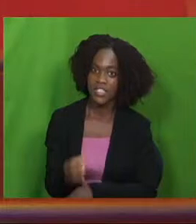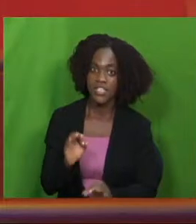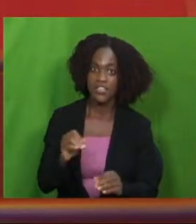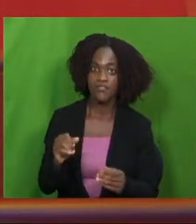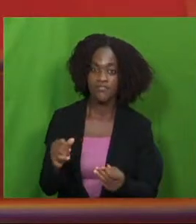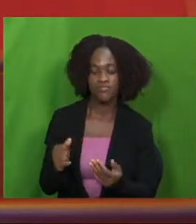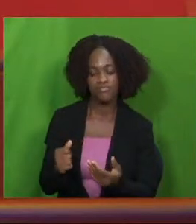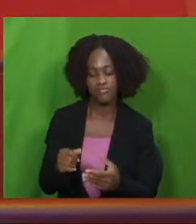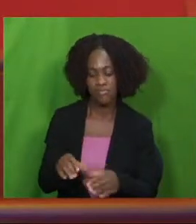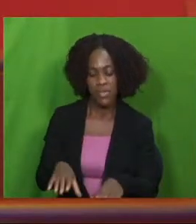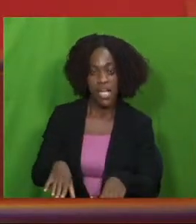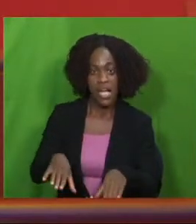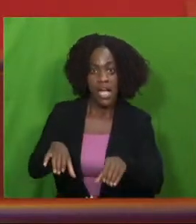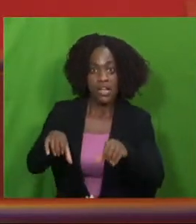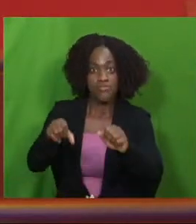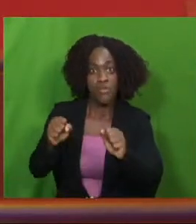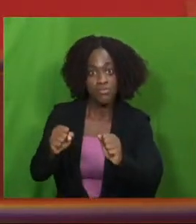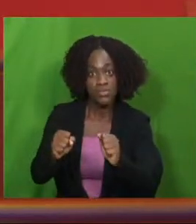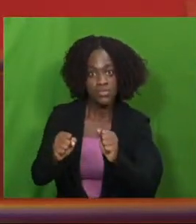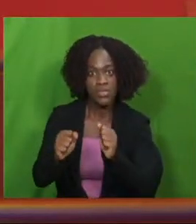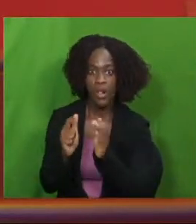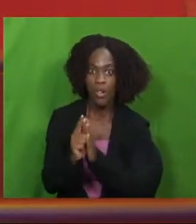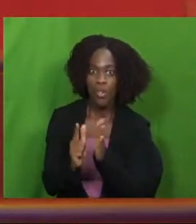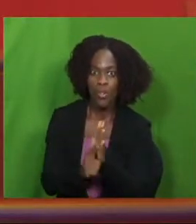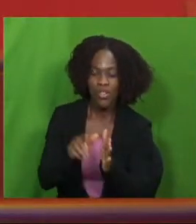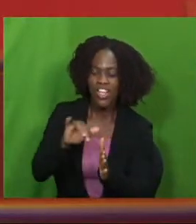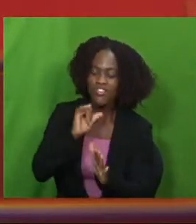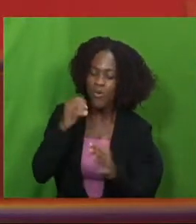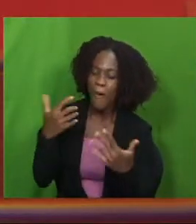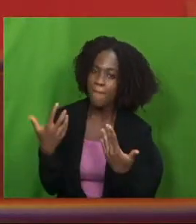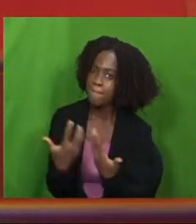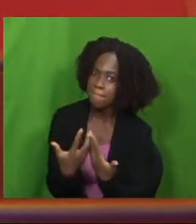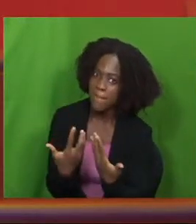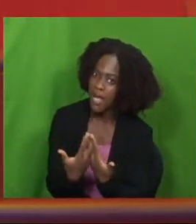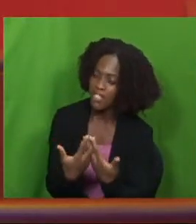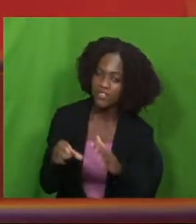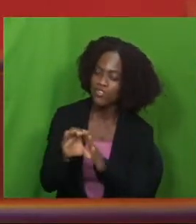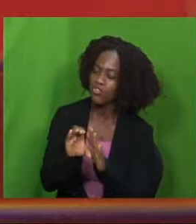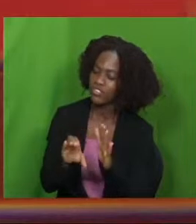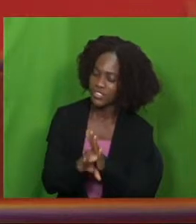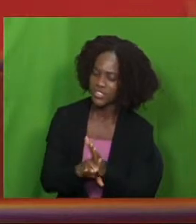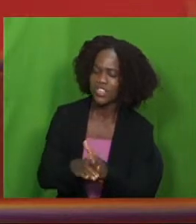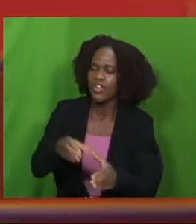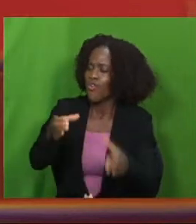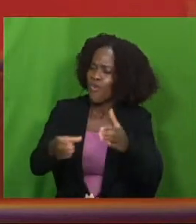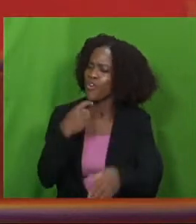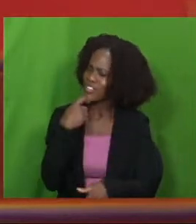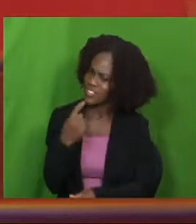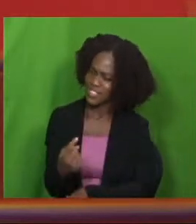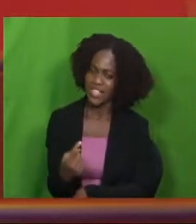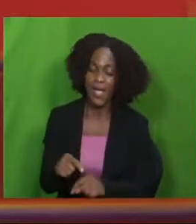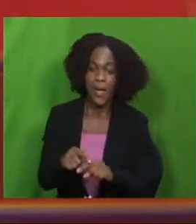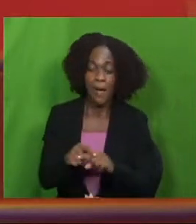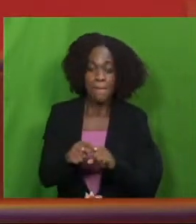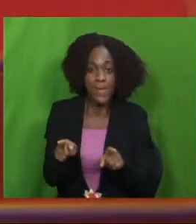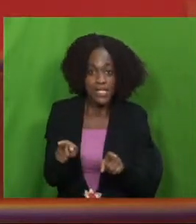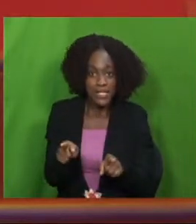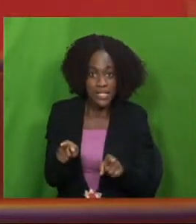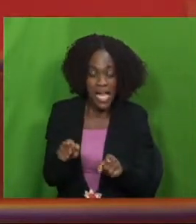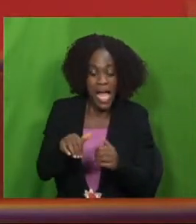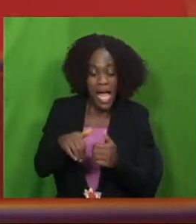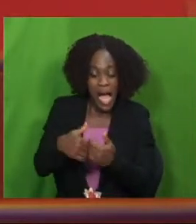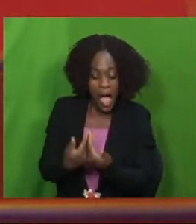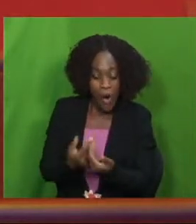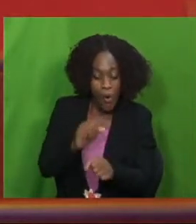legislation that is not in tune with the constitutional provisions, the court will so declare. But as to our process